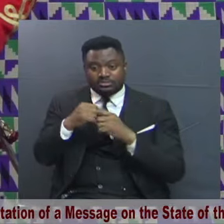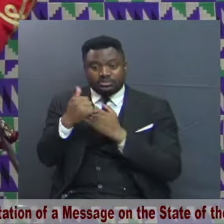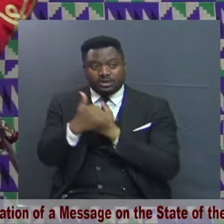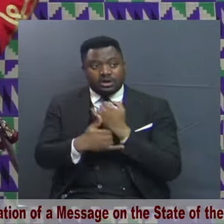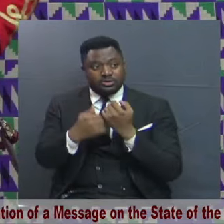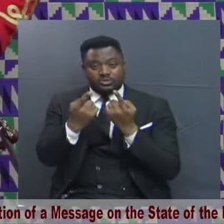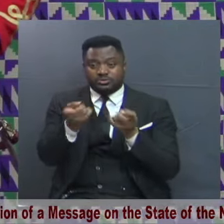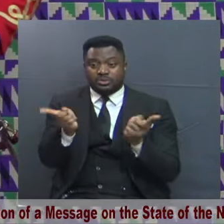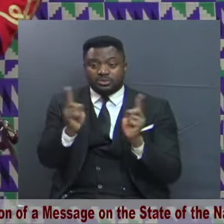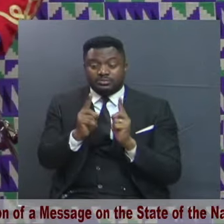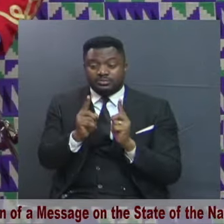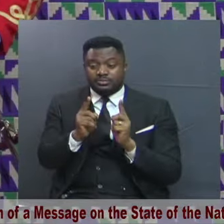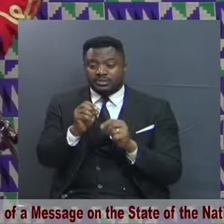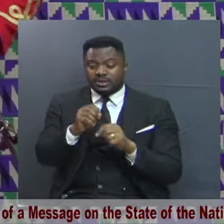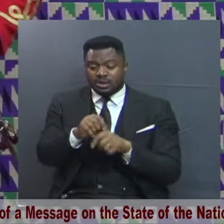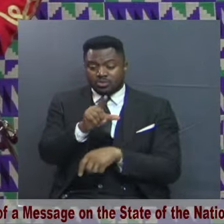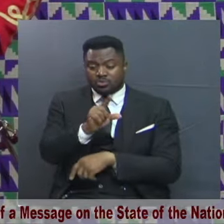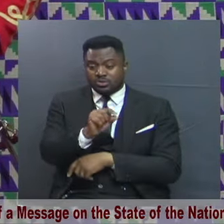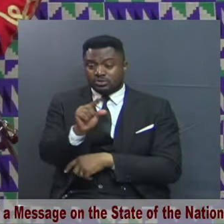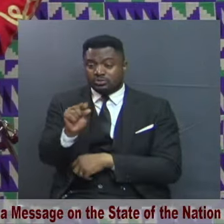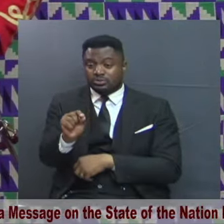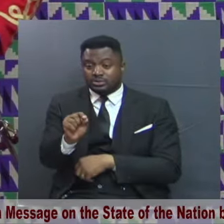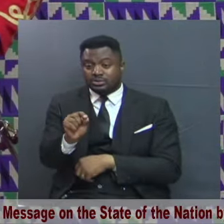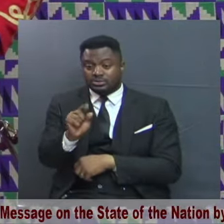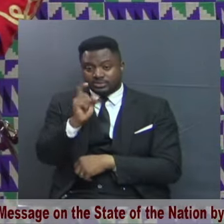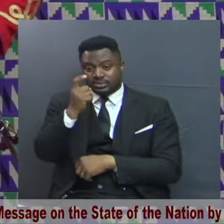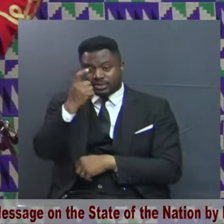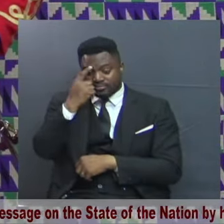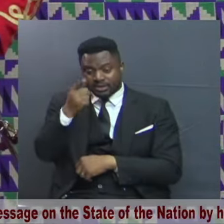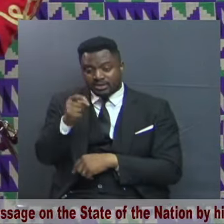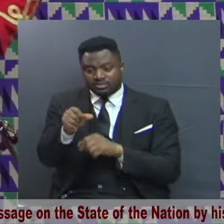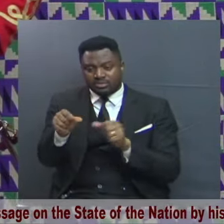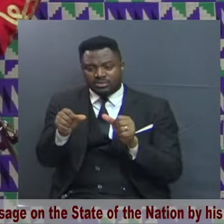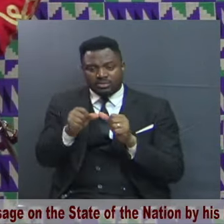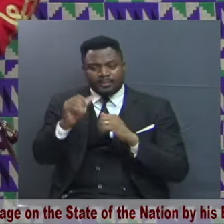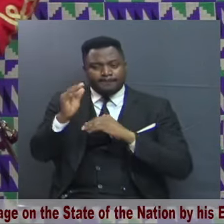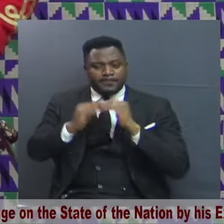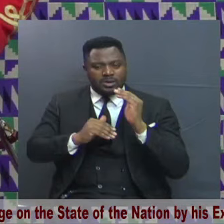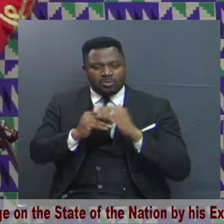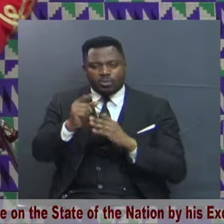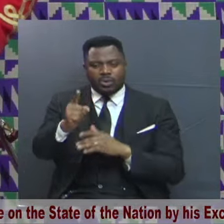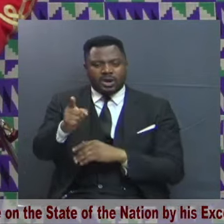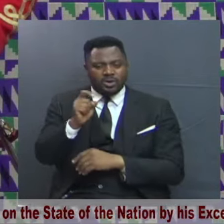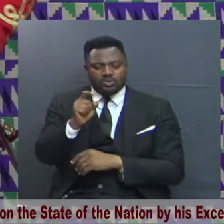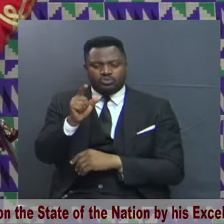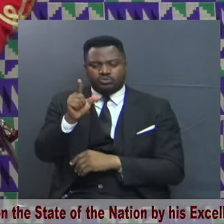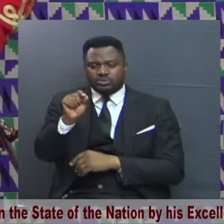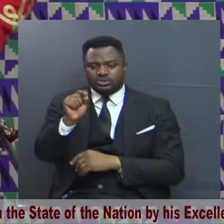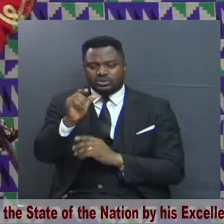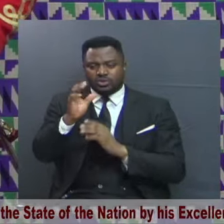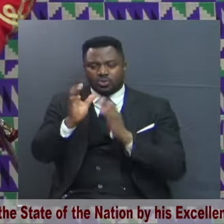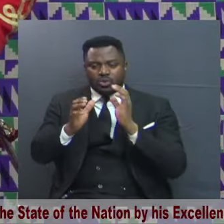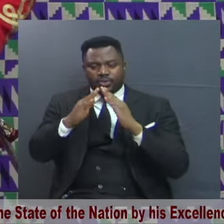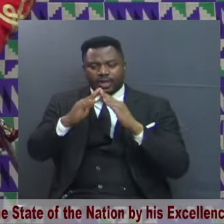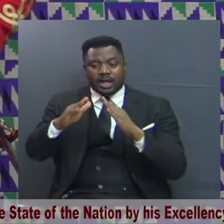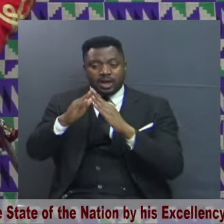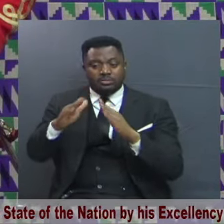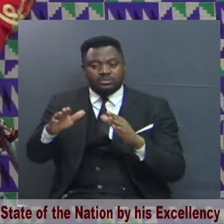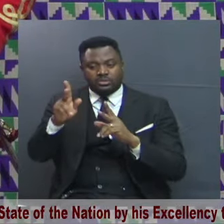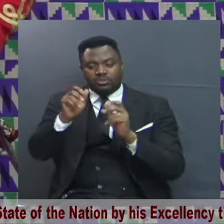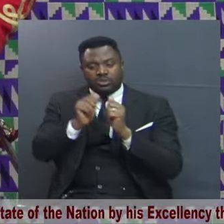country in 2020 government set out to construct 120 cour houses with